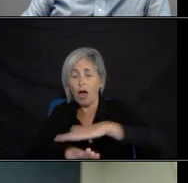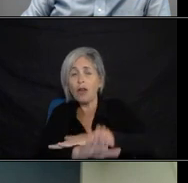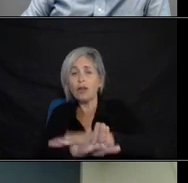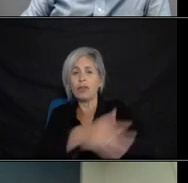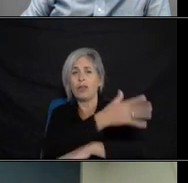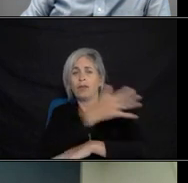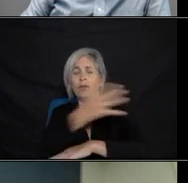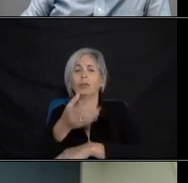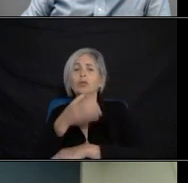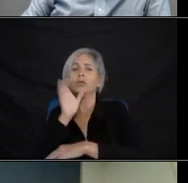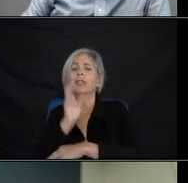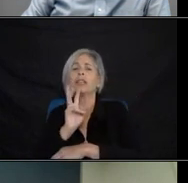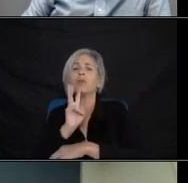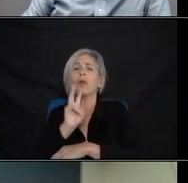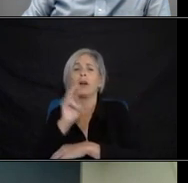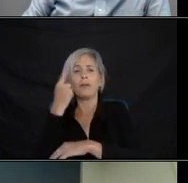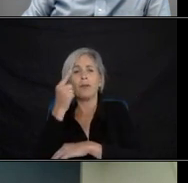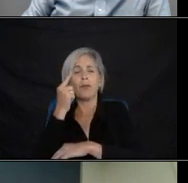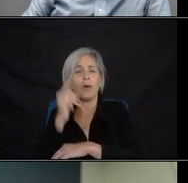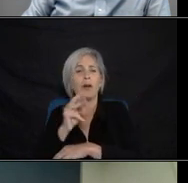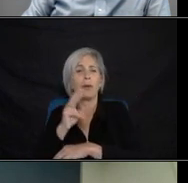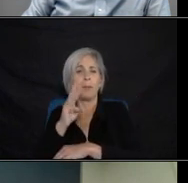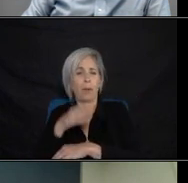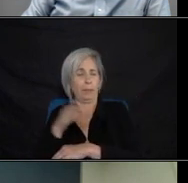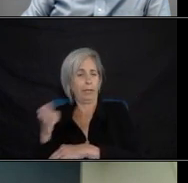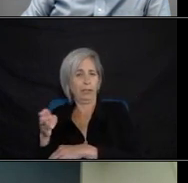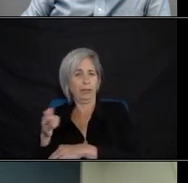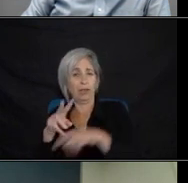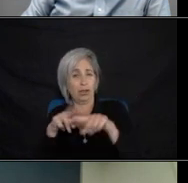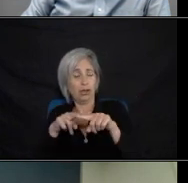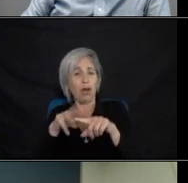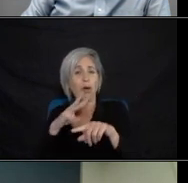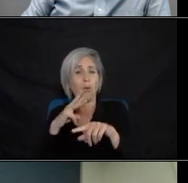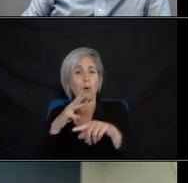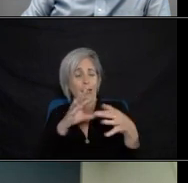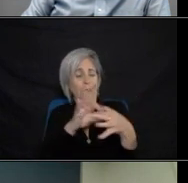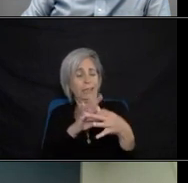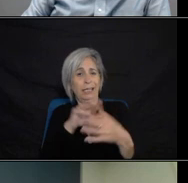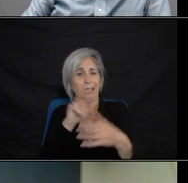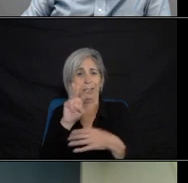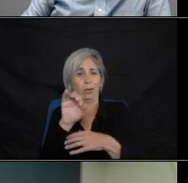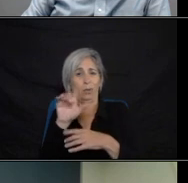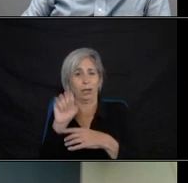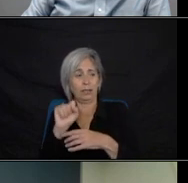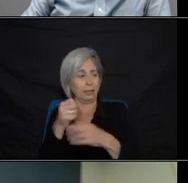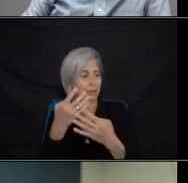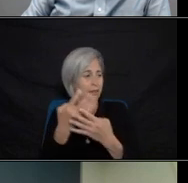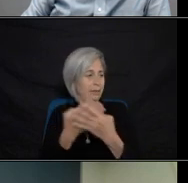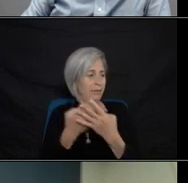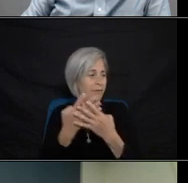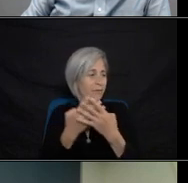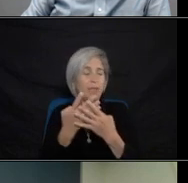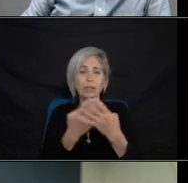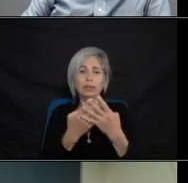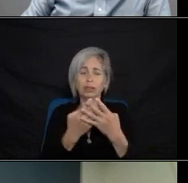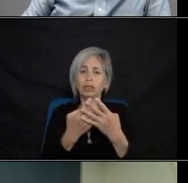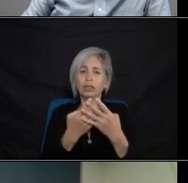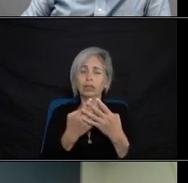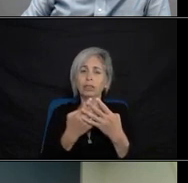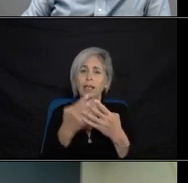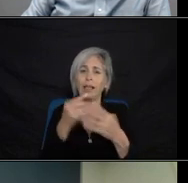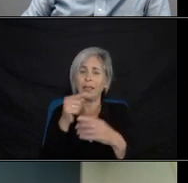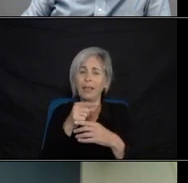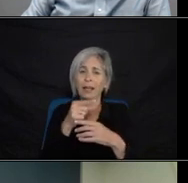water source for Boynton Beach. Saltwater intrusion is a threat to our wells, and the filtered freshwater recharge provided by